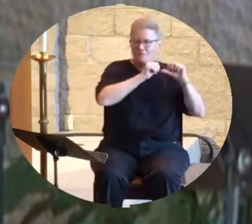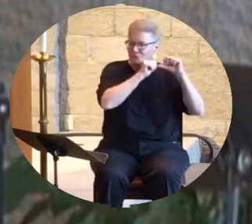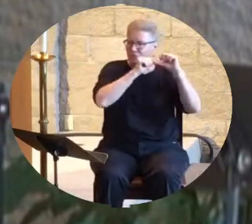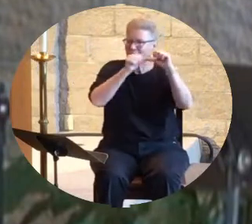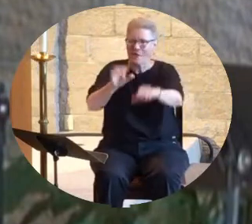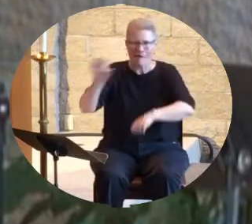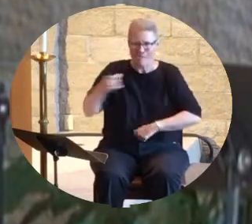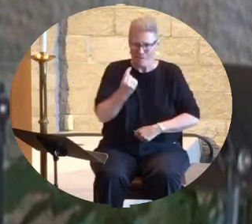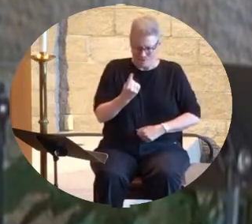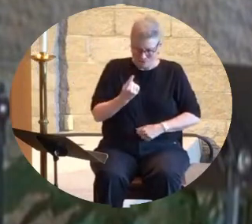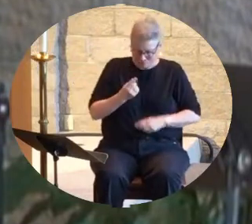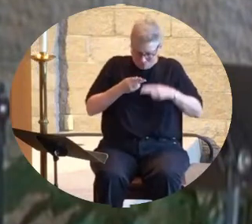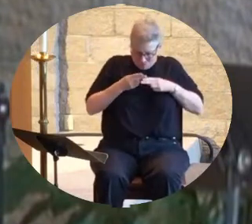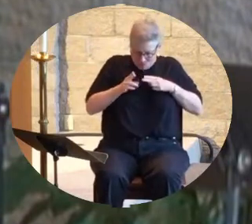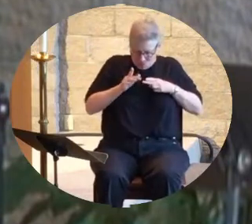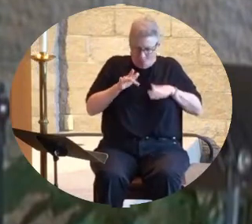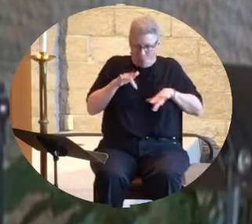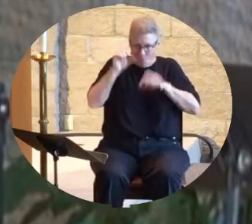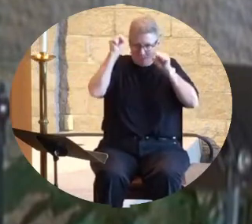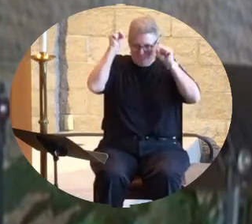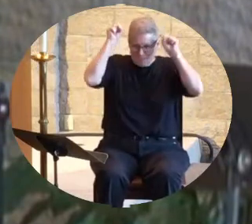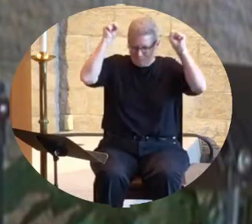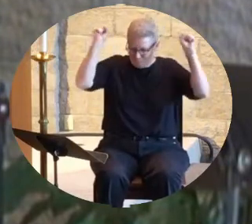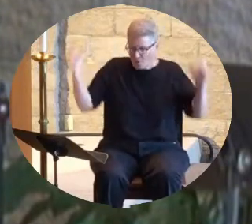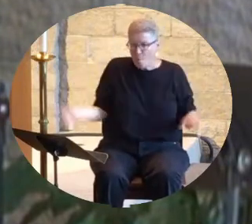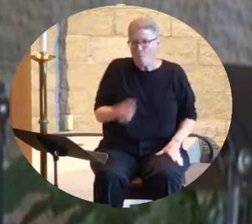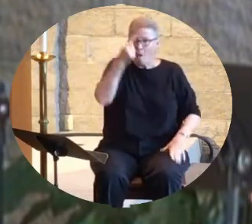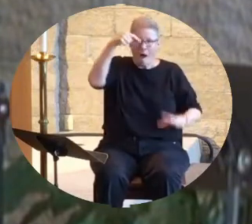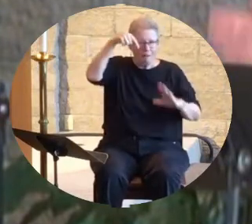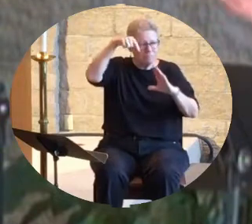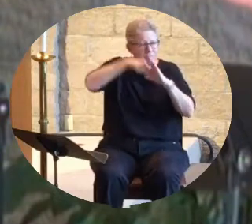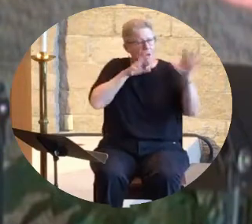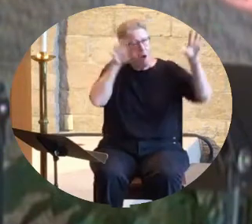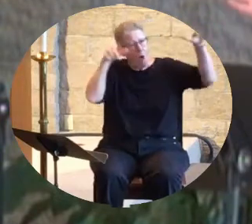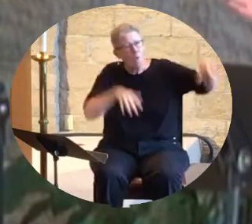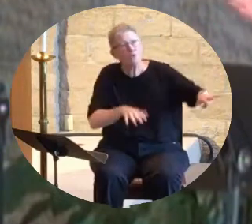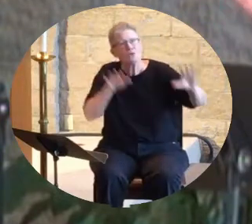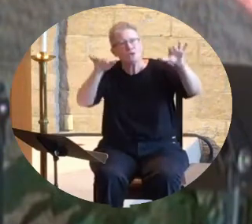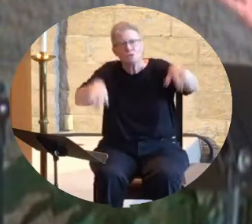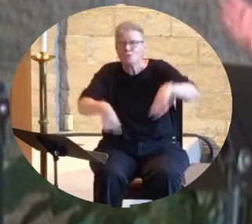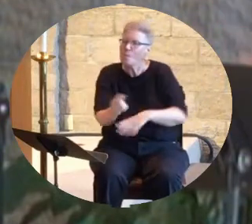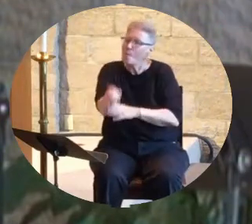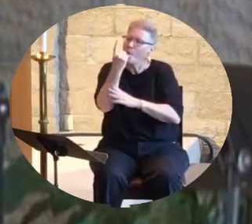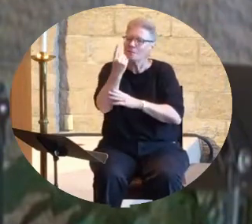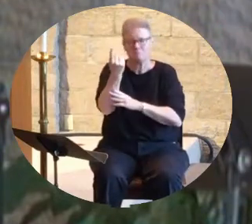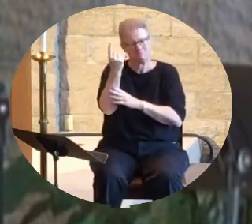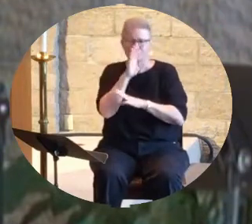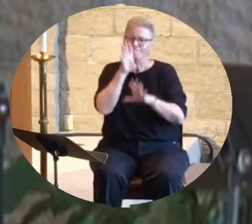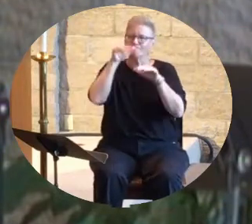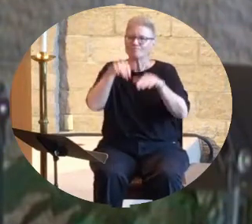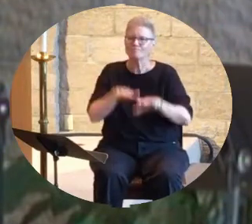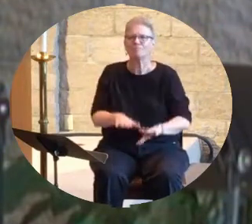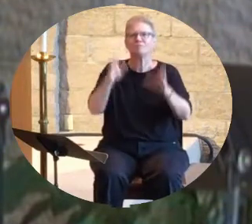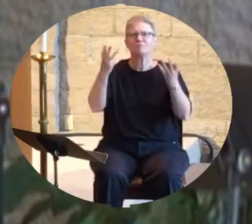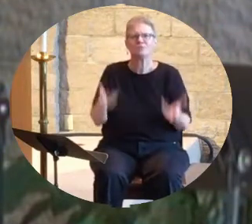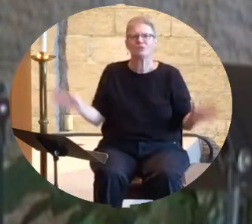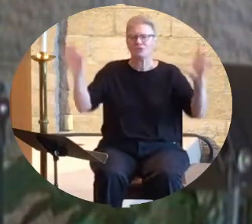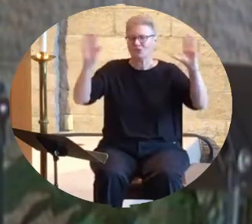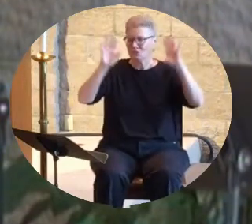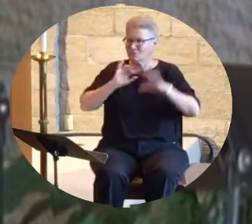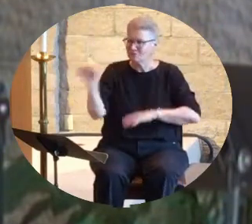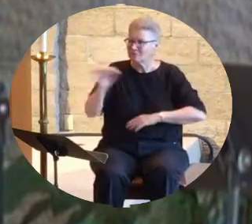ocean, one a sudden crashing wave, and counting galaxies like snowflakes, I would swear